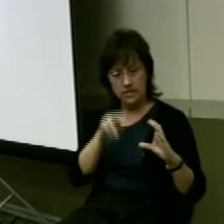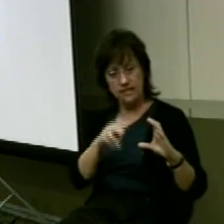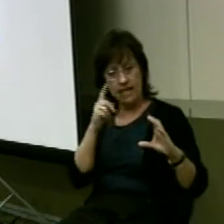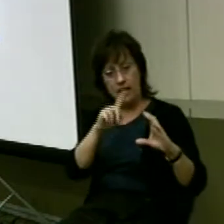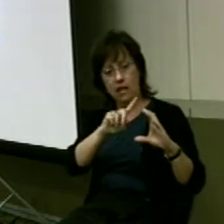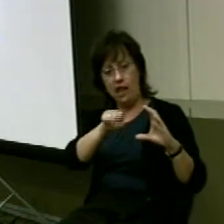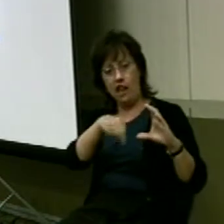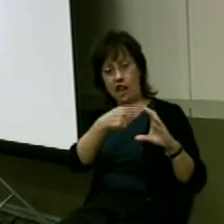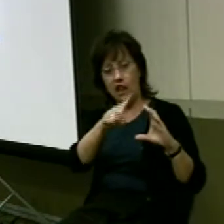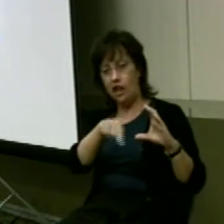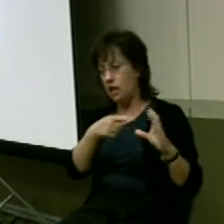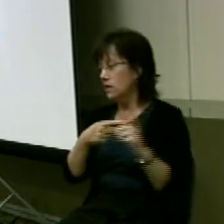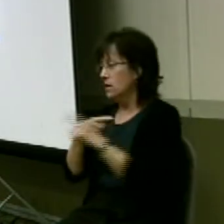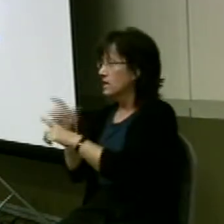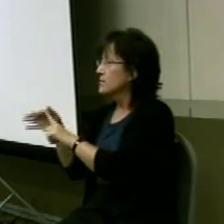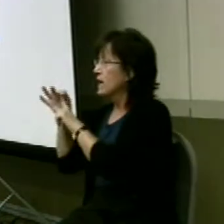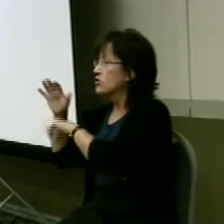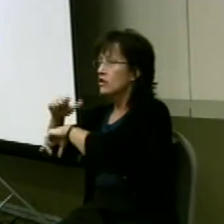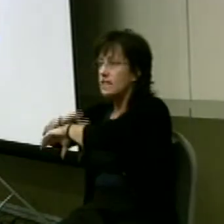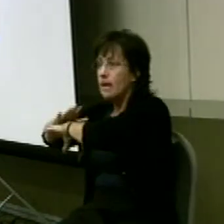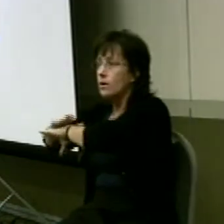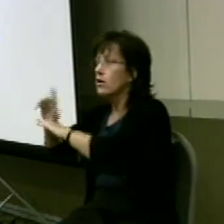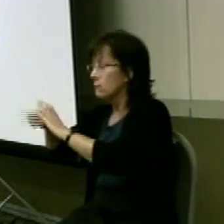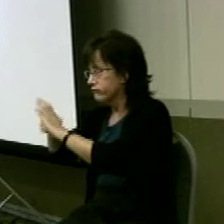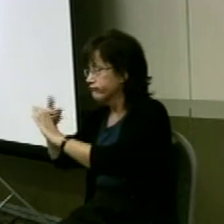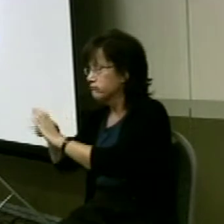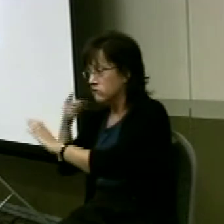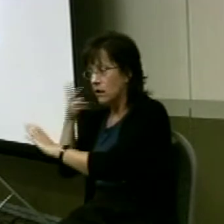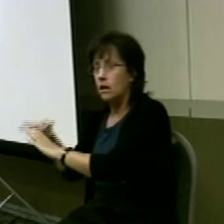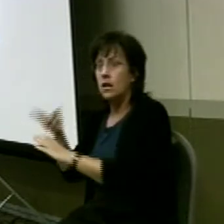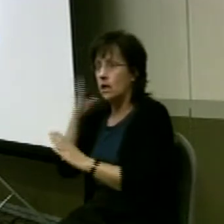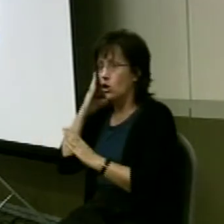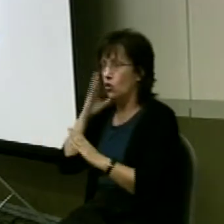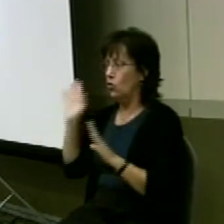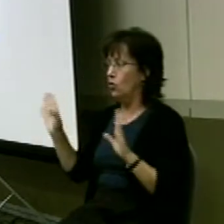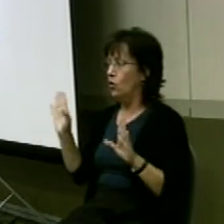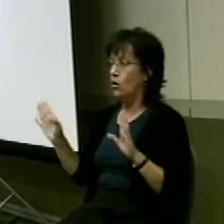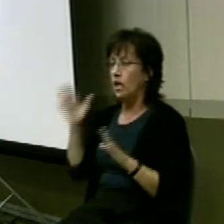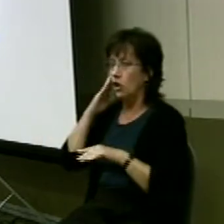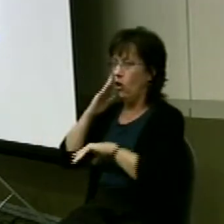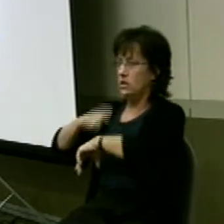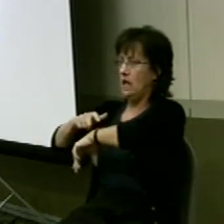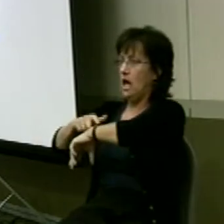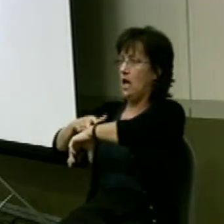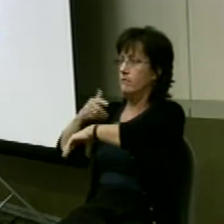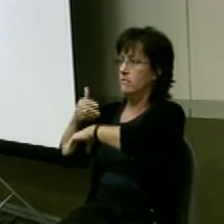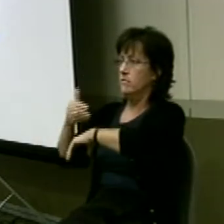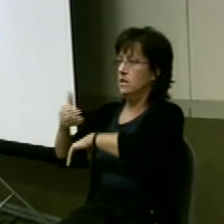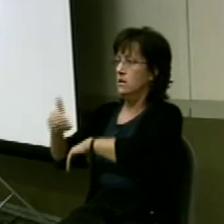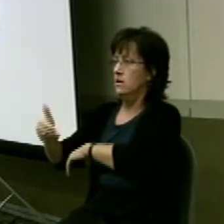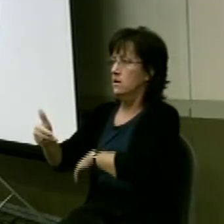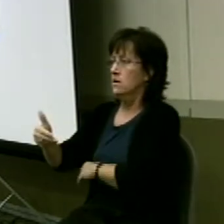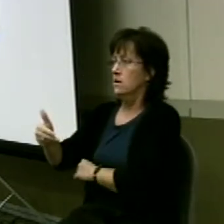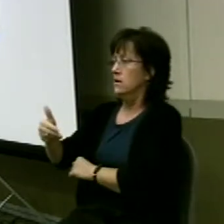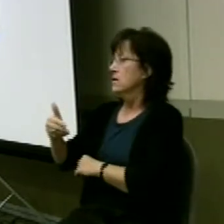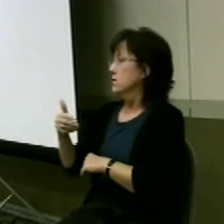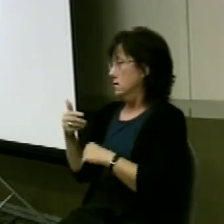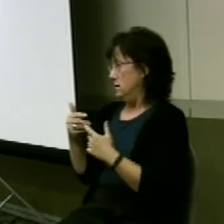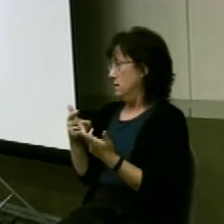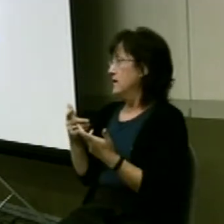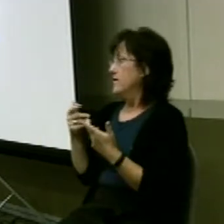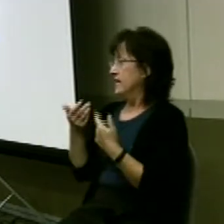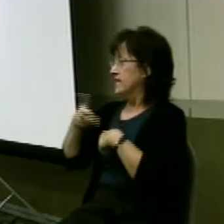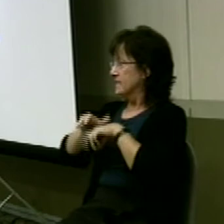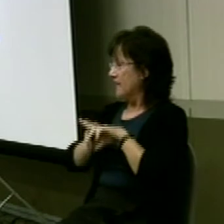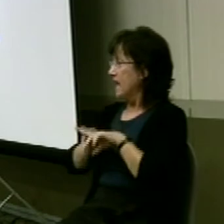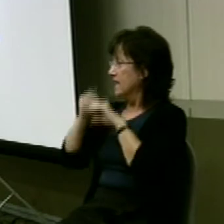time. We used it when we sat at the table, his own special table for this especially. And he was very in tuned to the timer. He would know when it